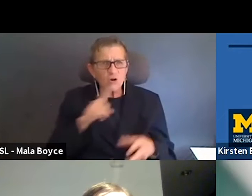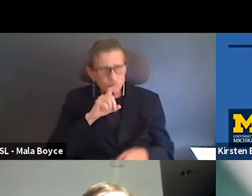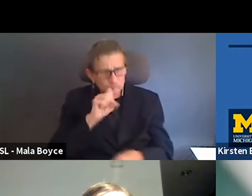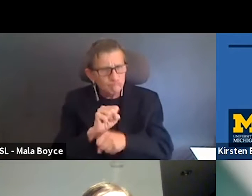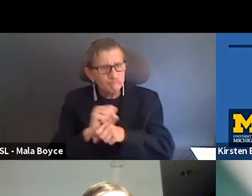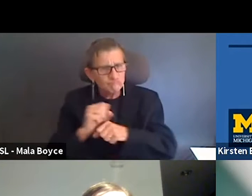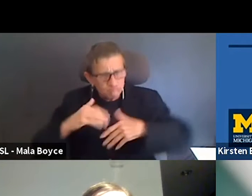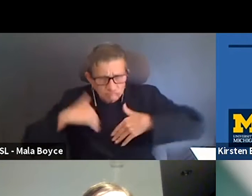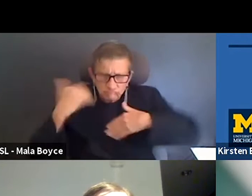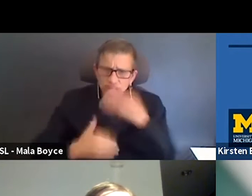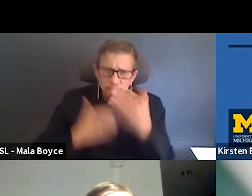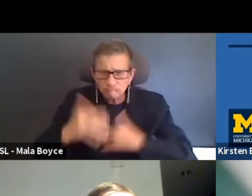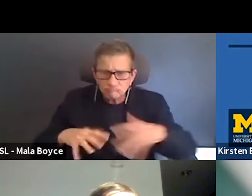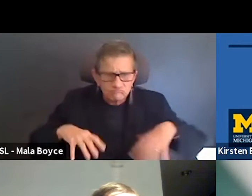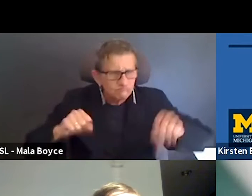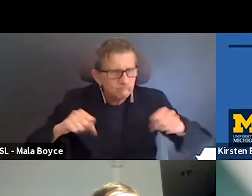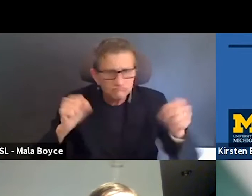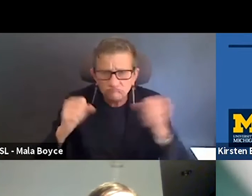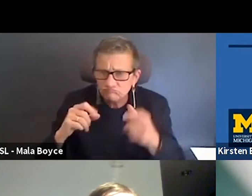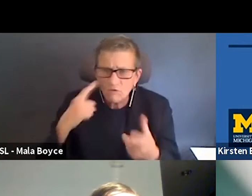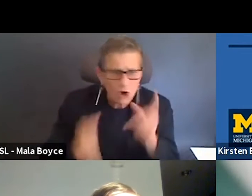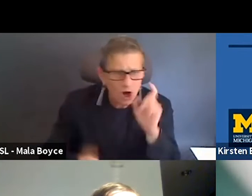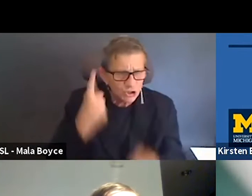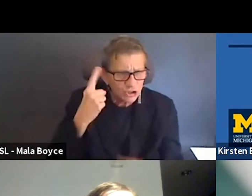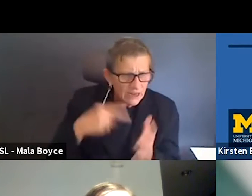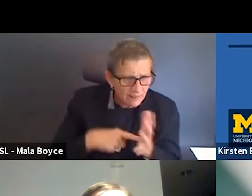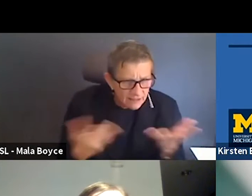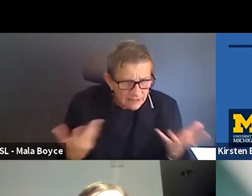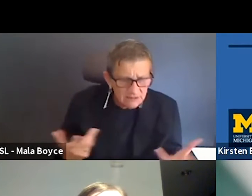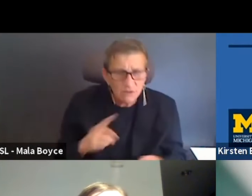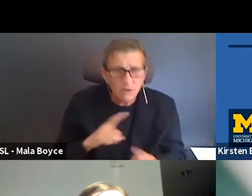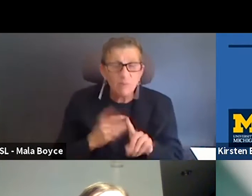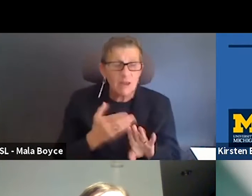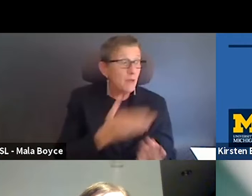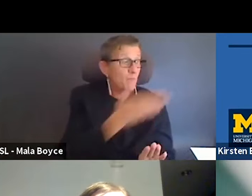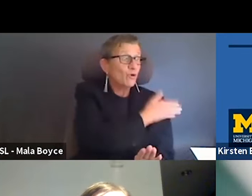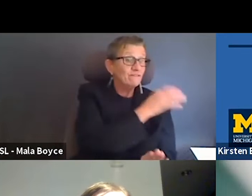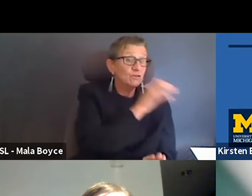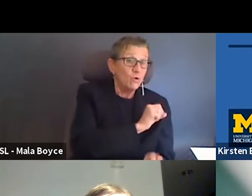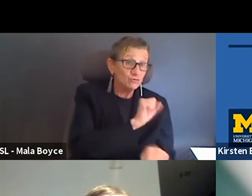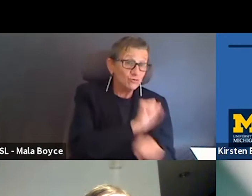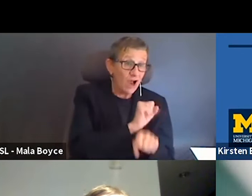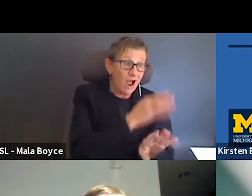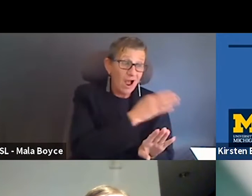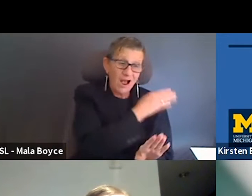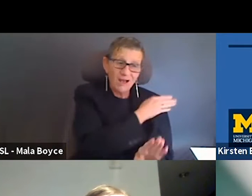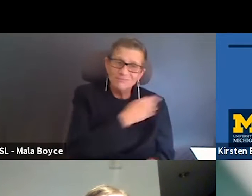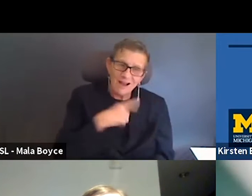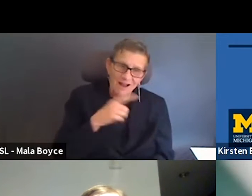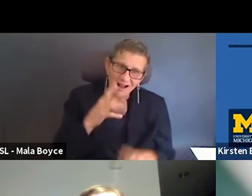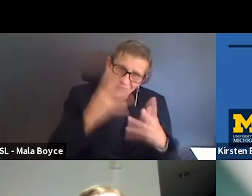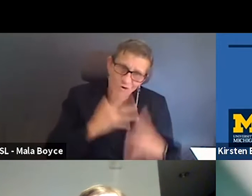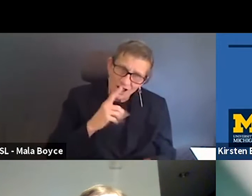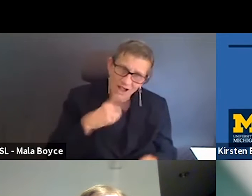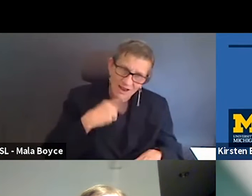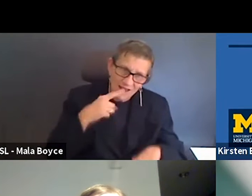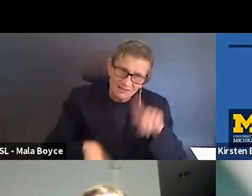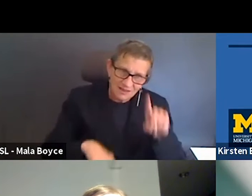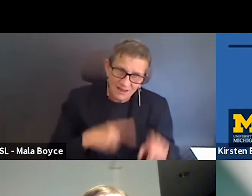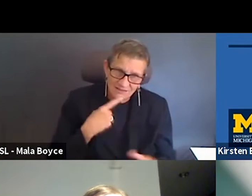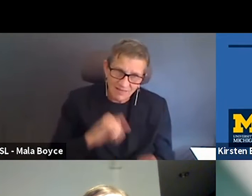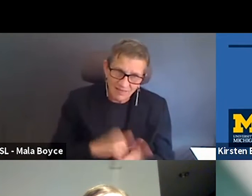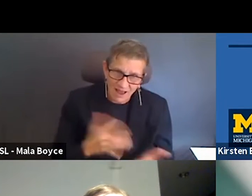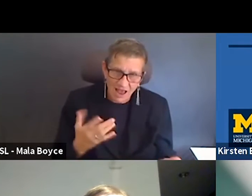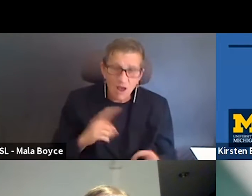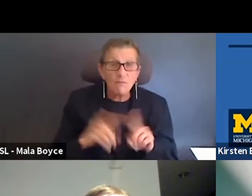truly understand it. In previous jobs, I unfortunately can't say that, but that was in the past. Things are starting